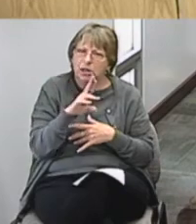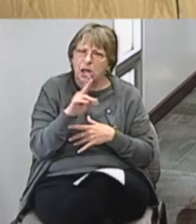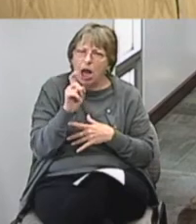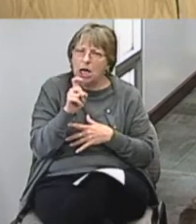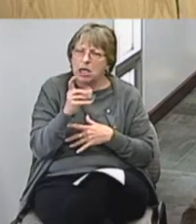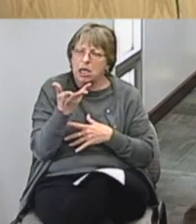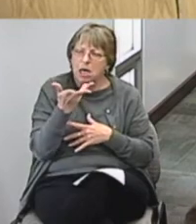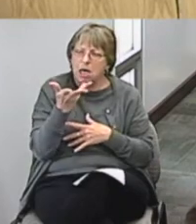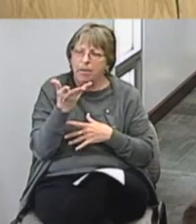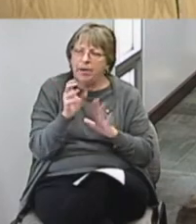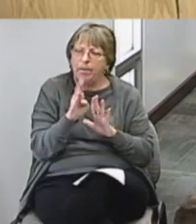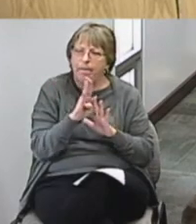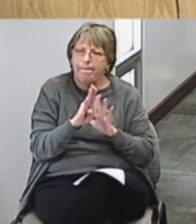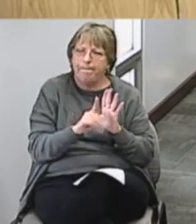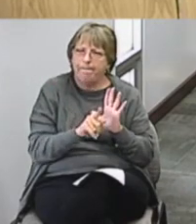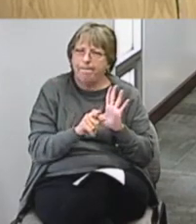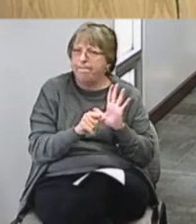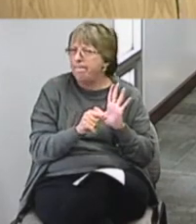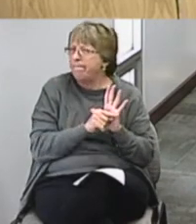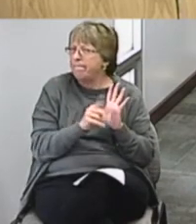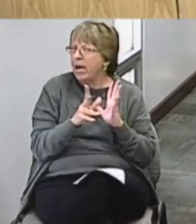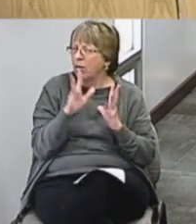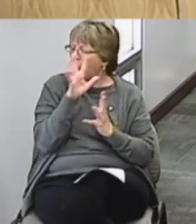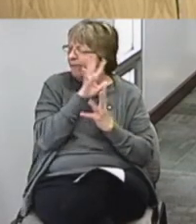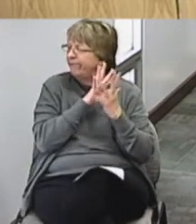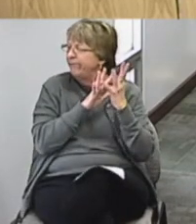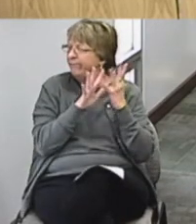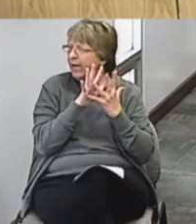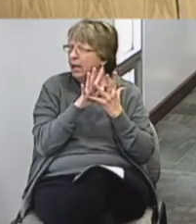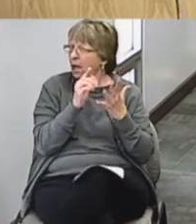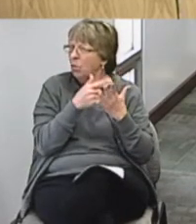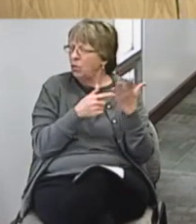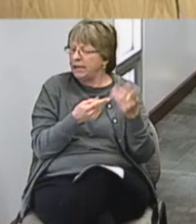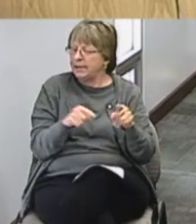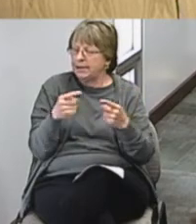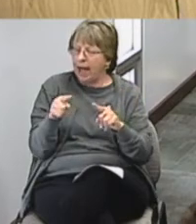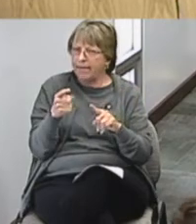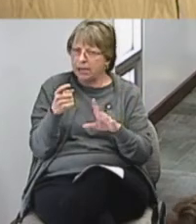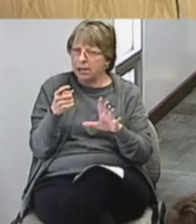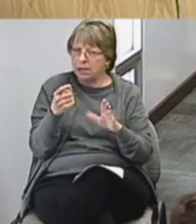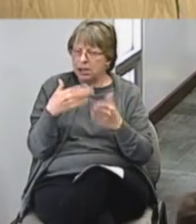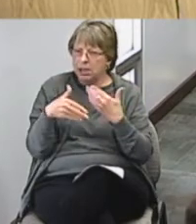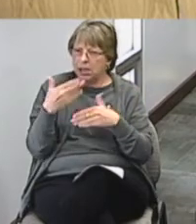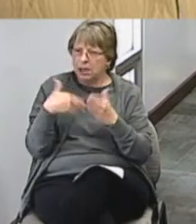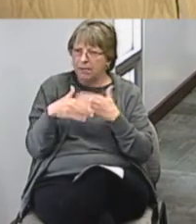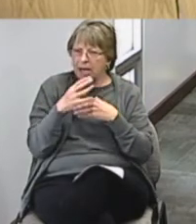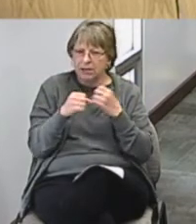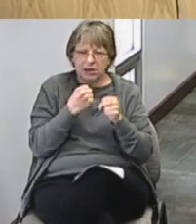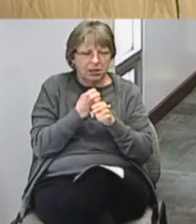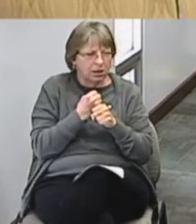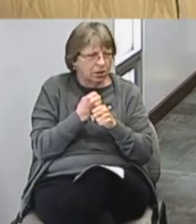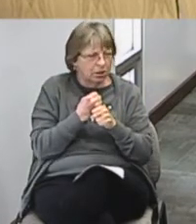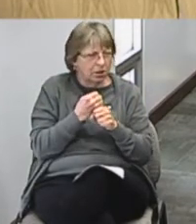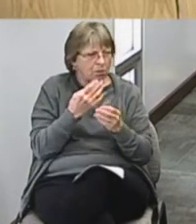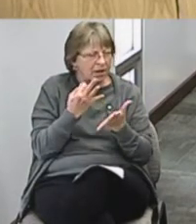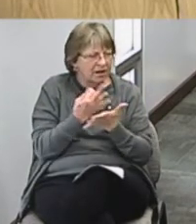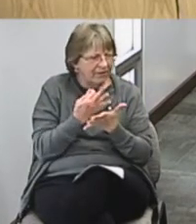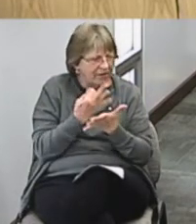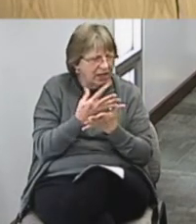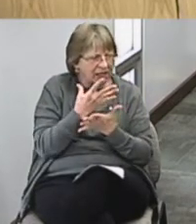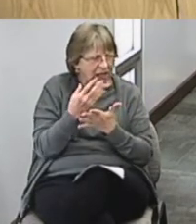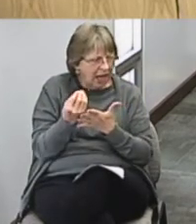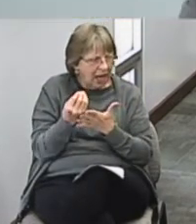little fuzzy on exactly what has transpired the last couple years in terms of the funding and the role of the city in the SRO